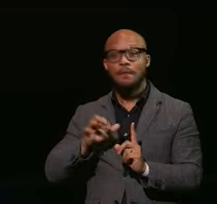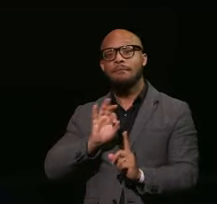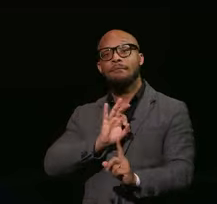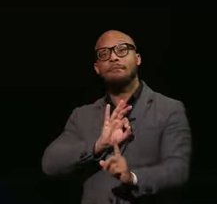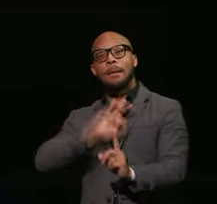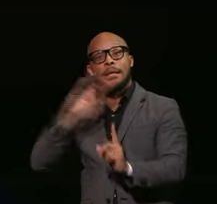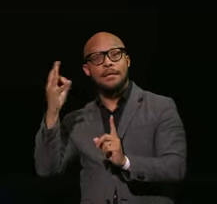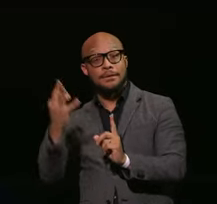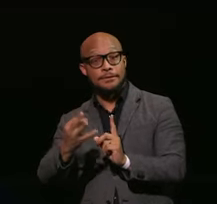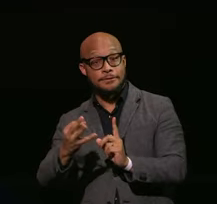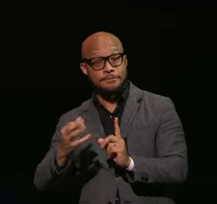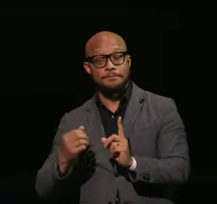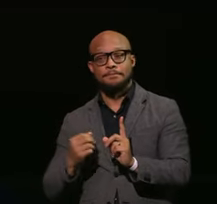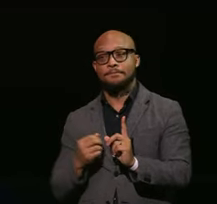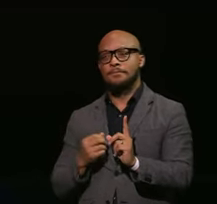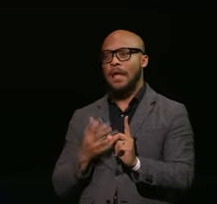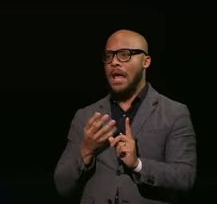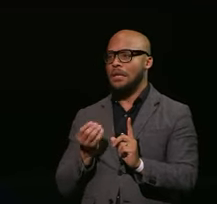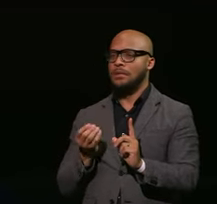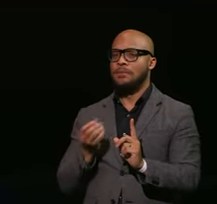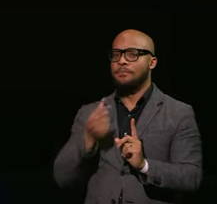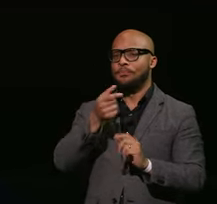believe a gender